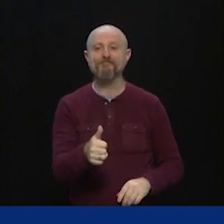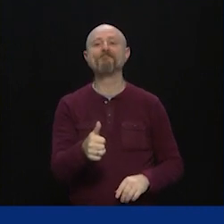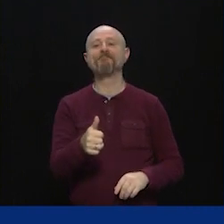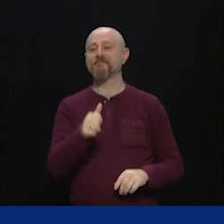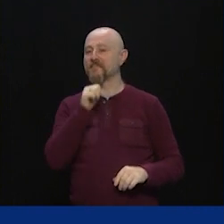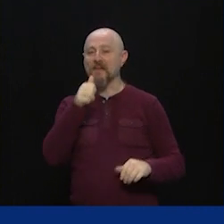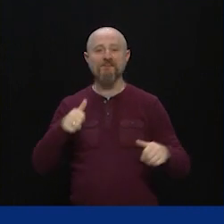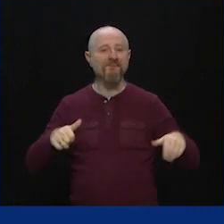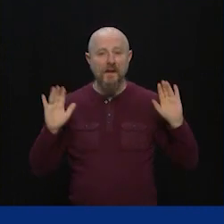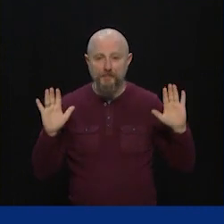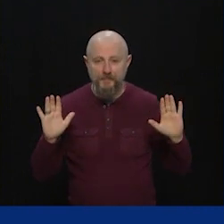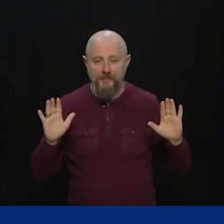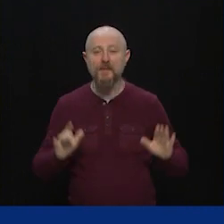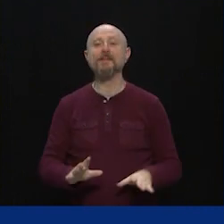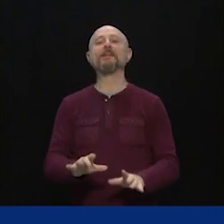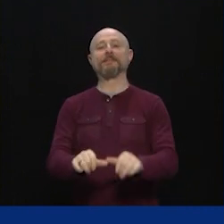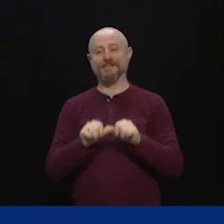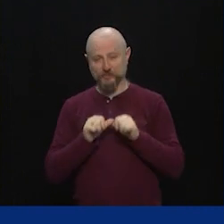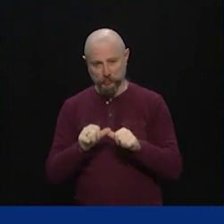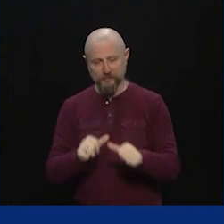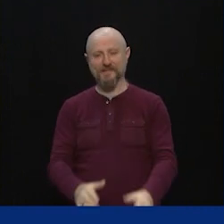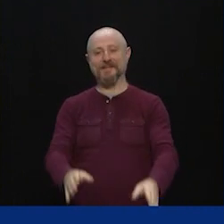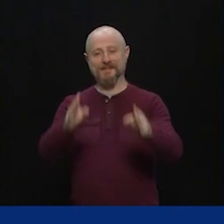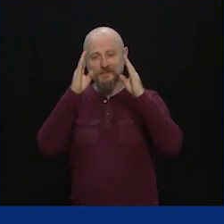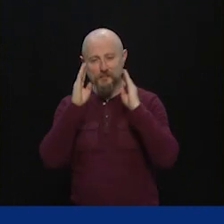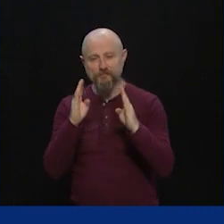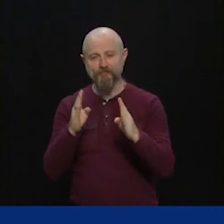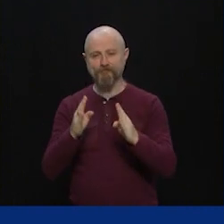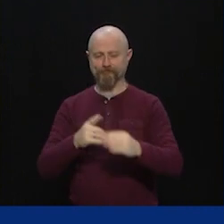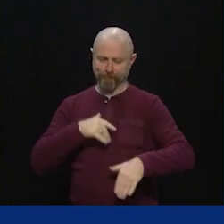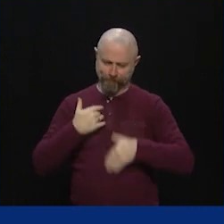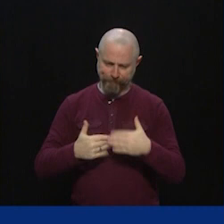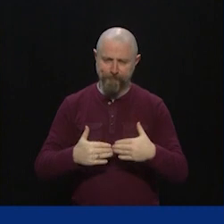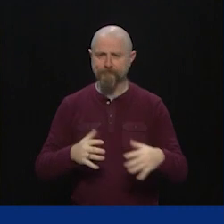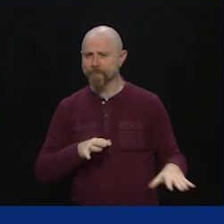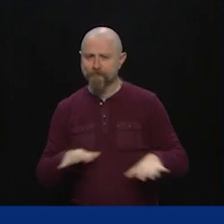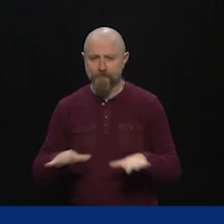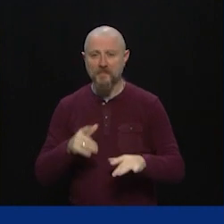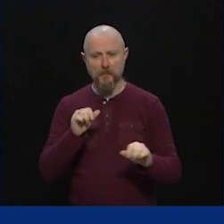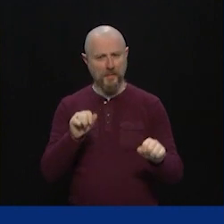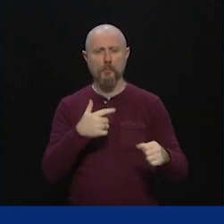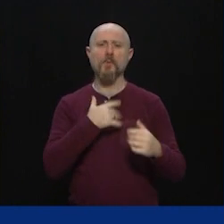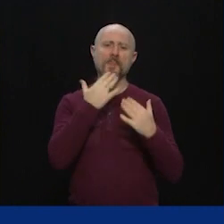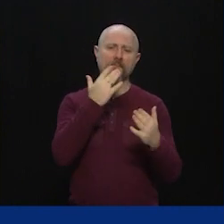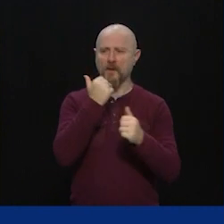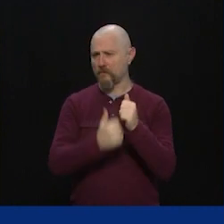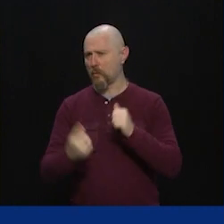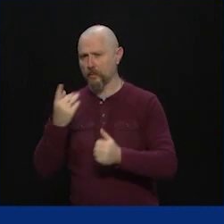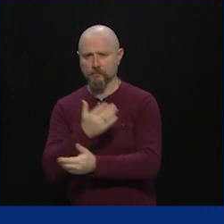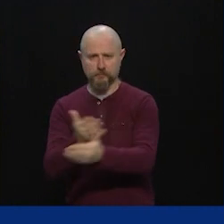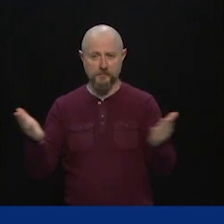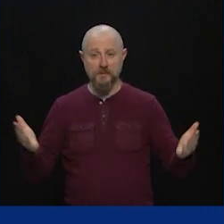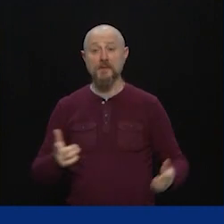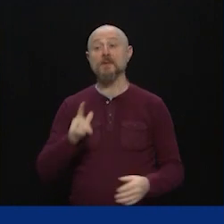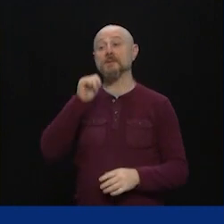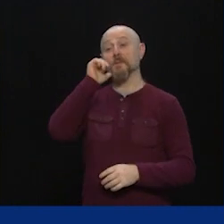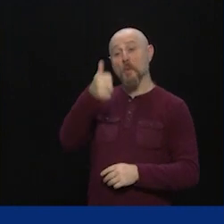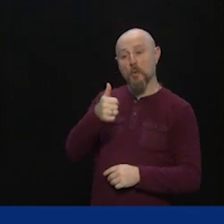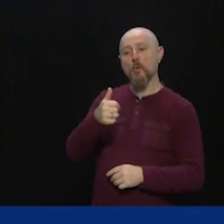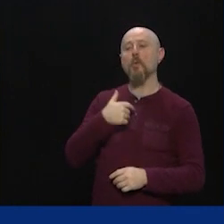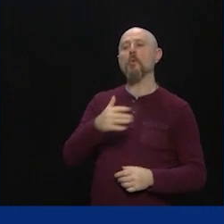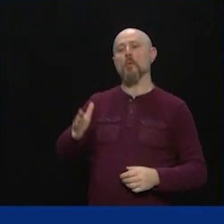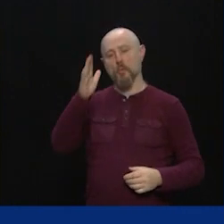there on the front lines, fighting the best way we can. So I want to thank everyone. And tomorrow, we're going to continue ramping up our statewide efforts